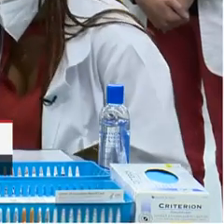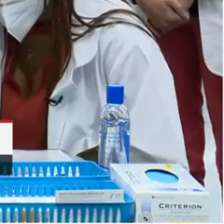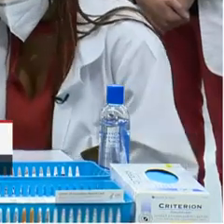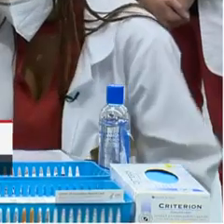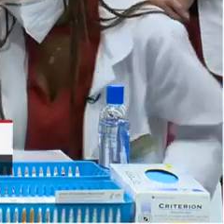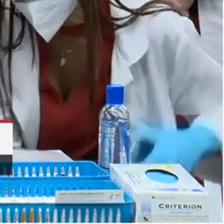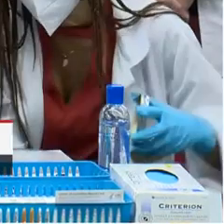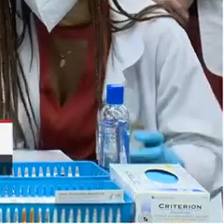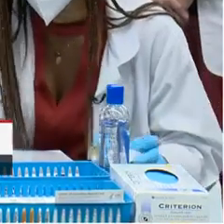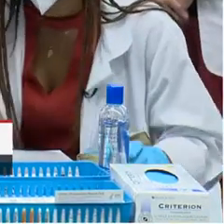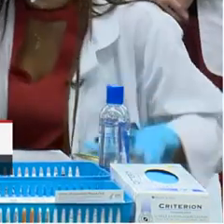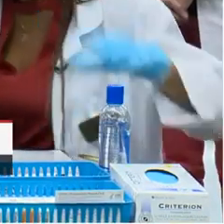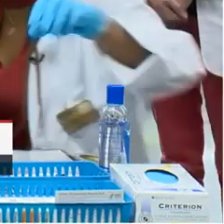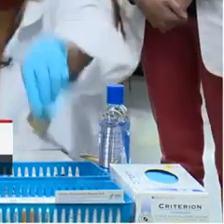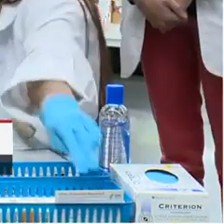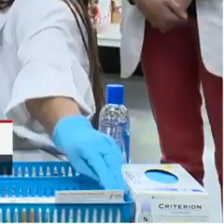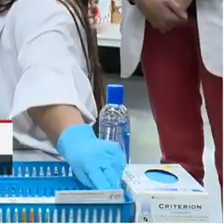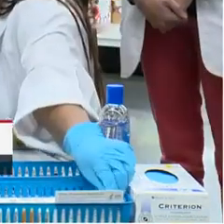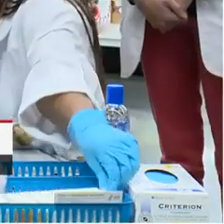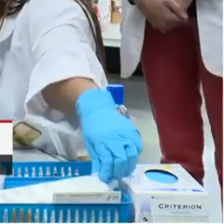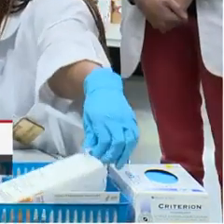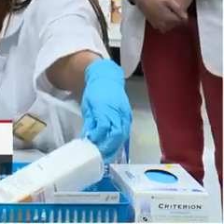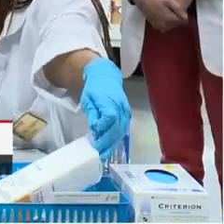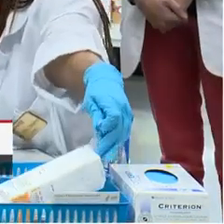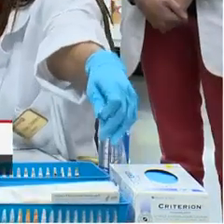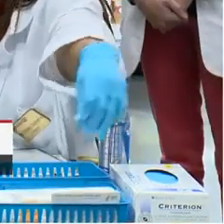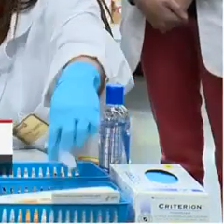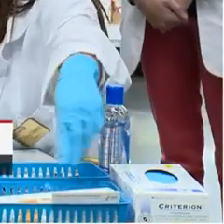Tiny dot of blood.